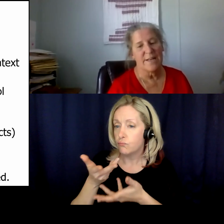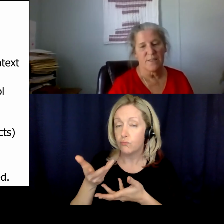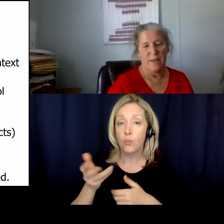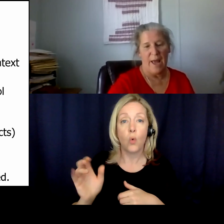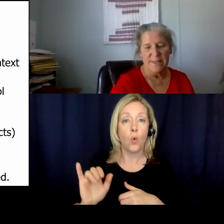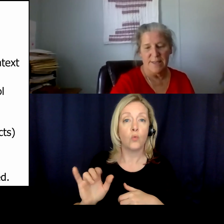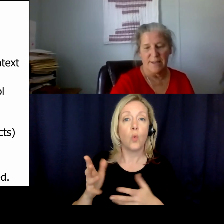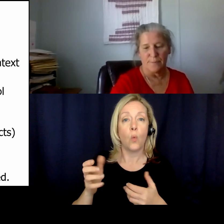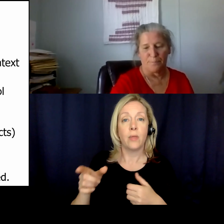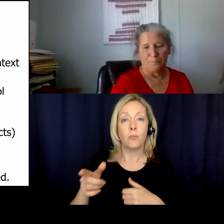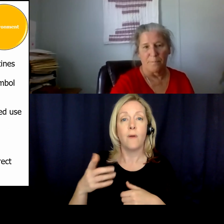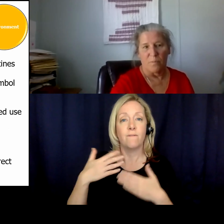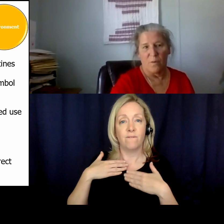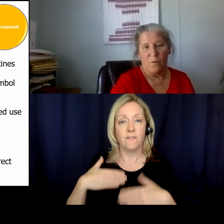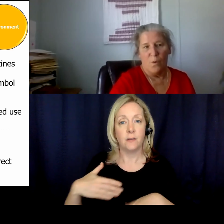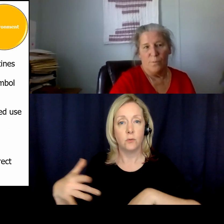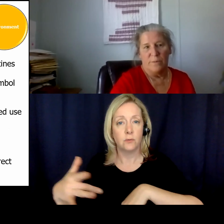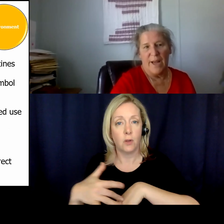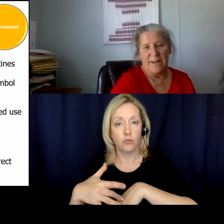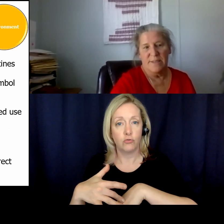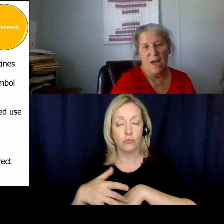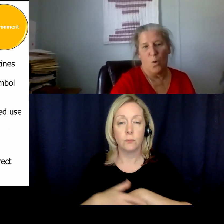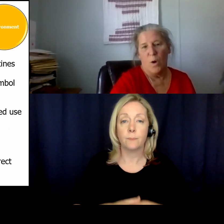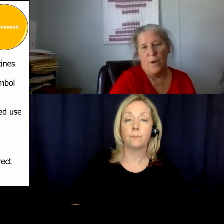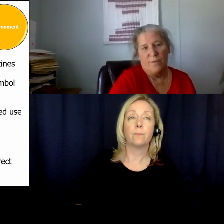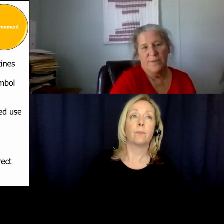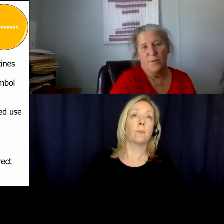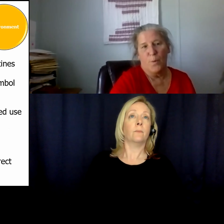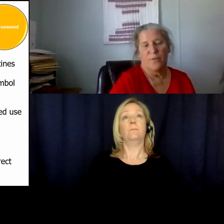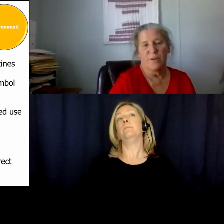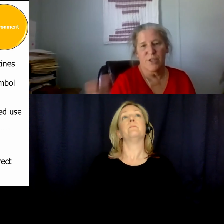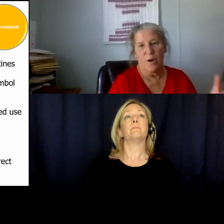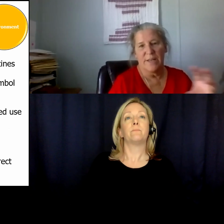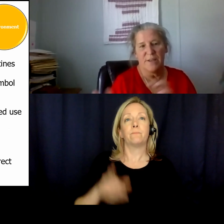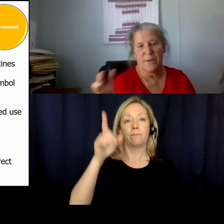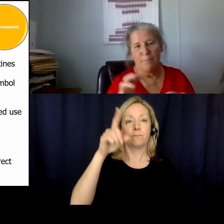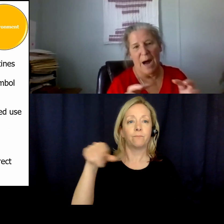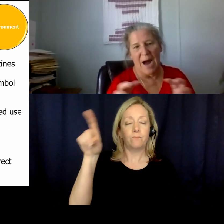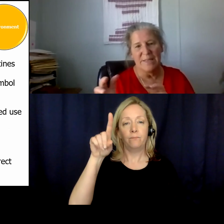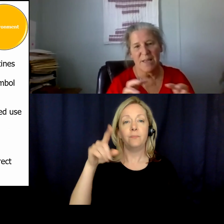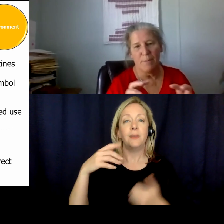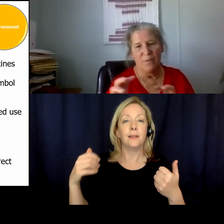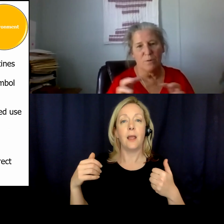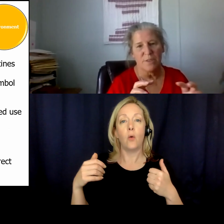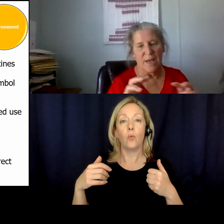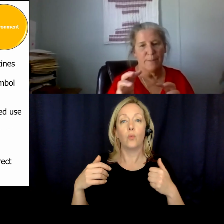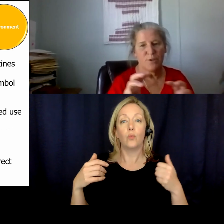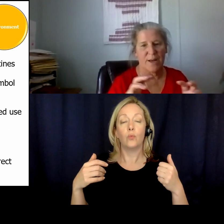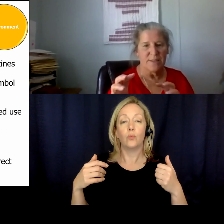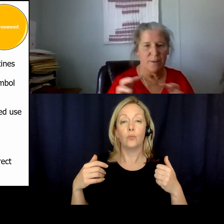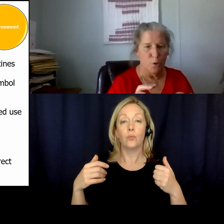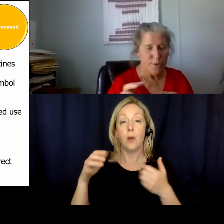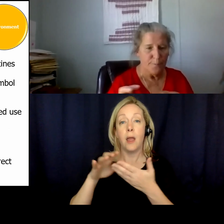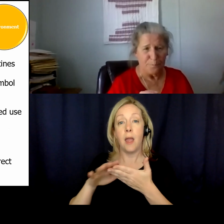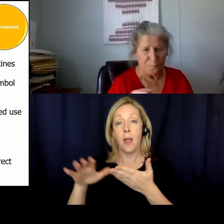physical access. Okay, so this is where they're starting to combine some of those